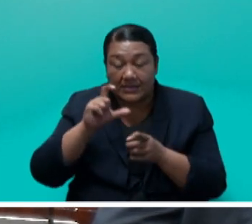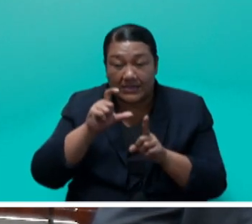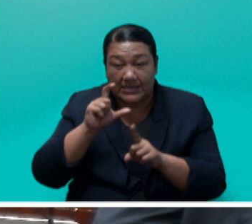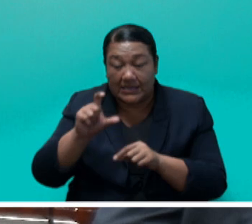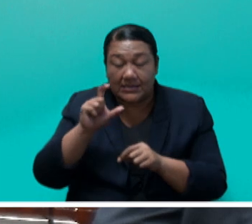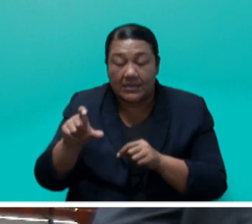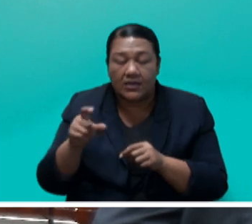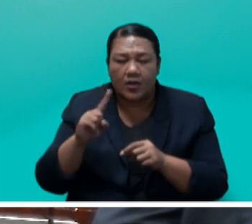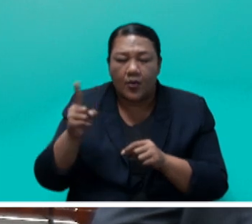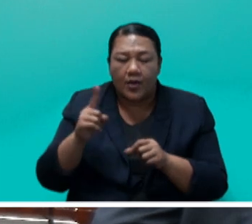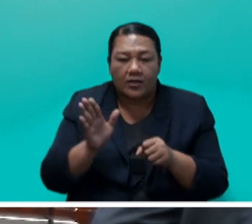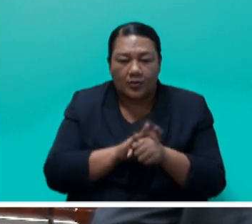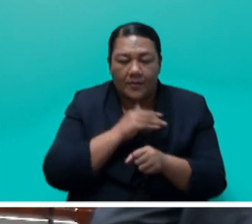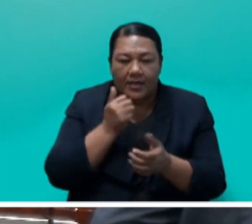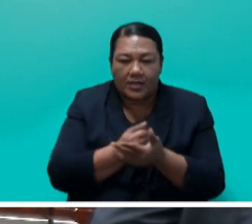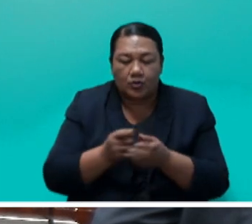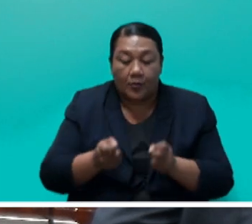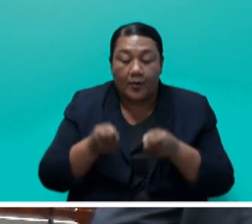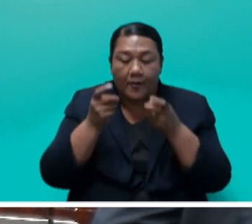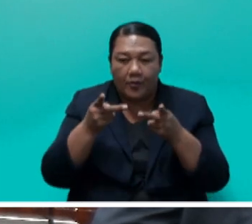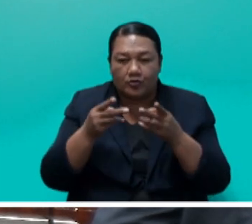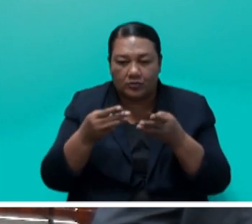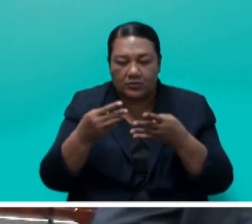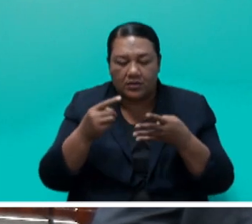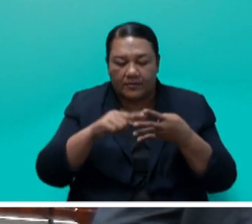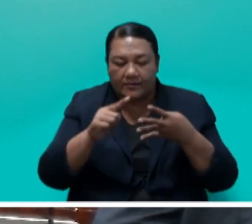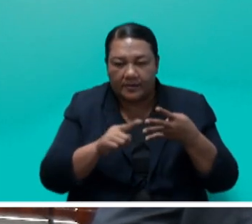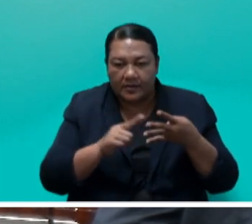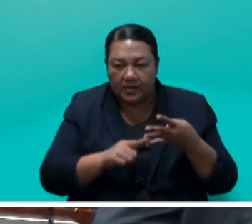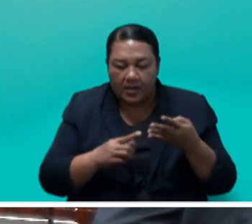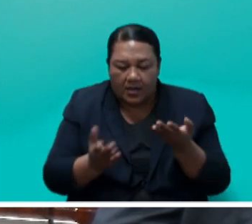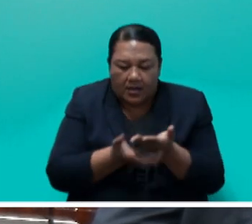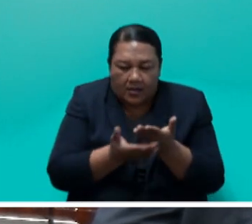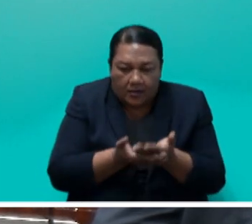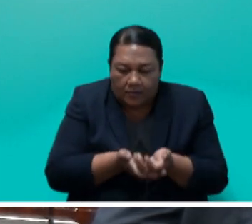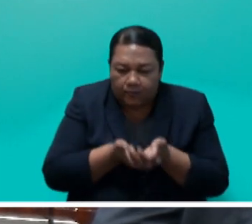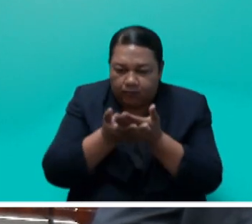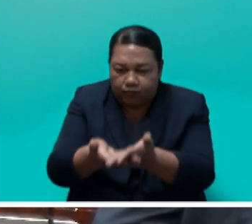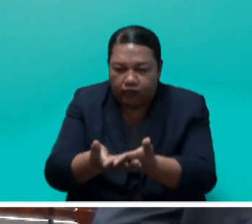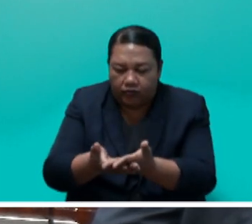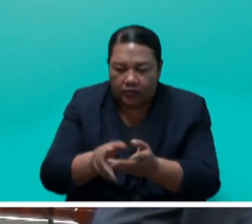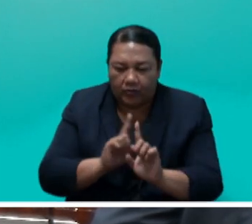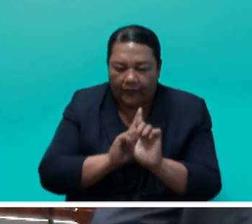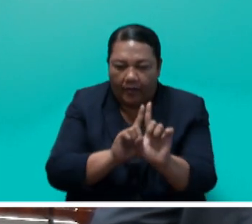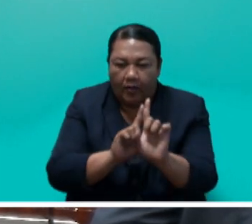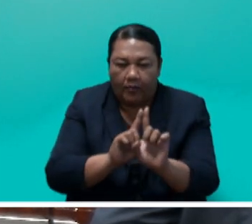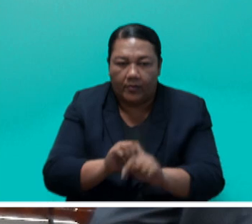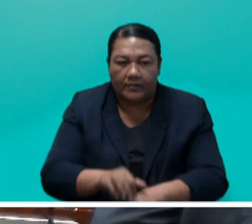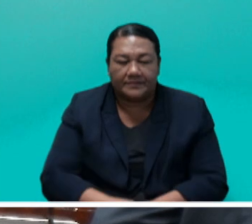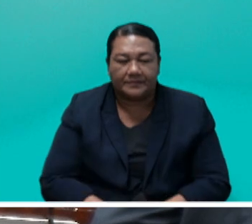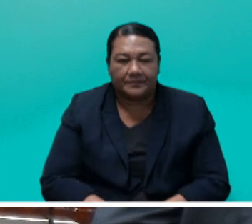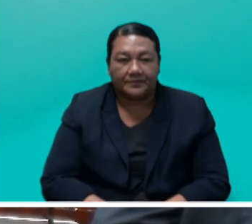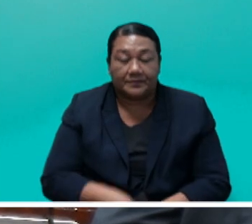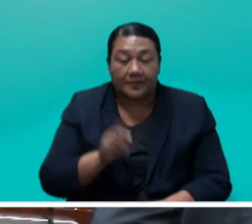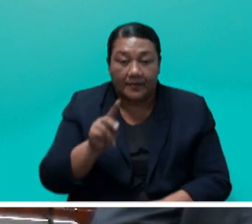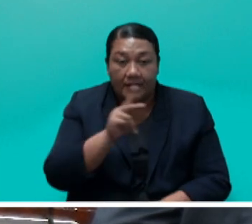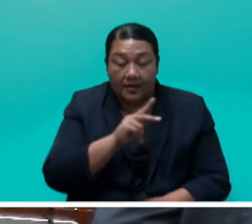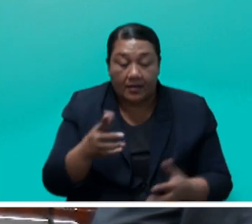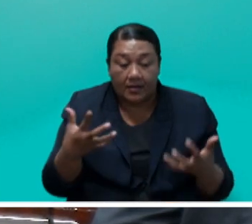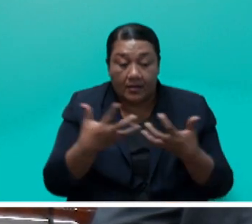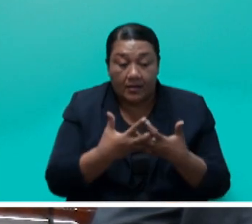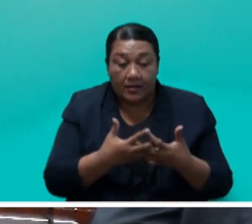negotiating out the detail of the proposed measures and disbursement of revenues. The Pacific Alliance have